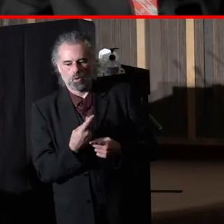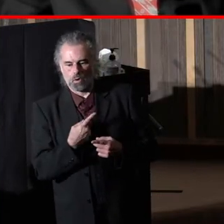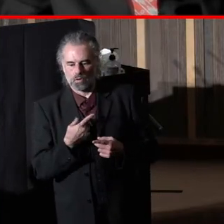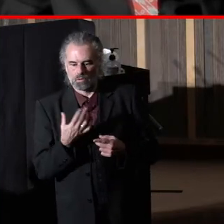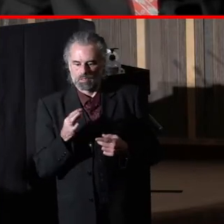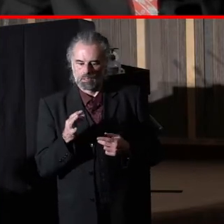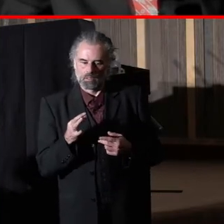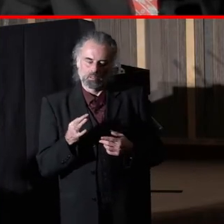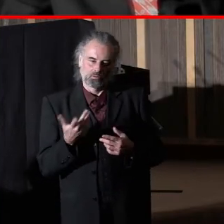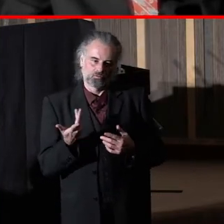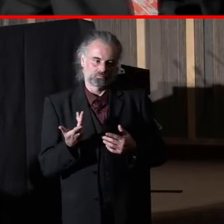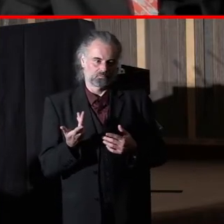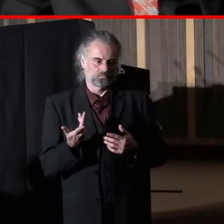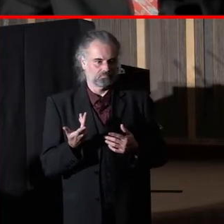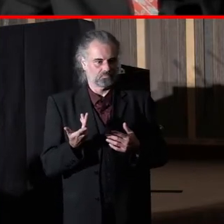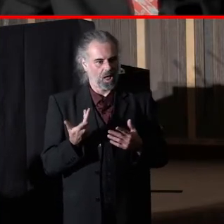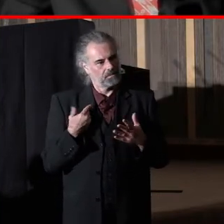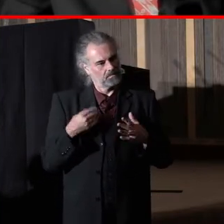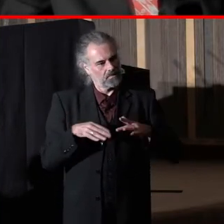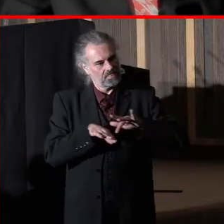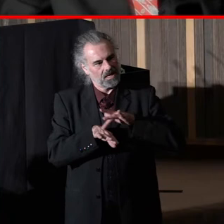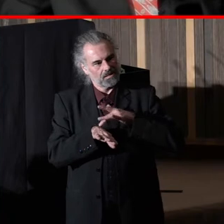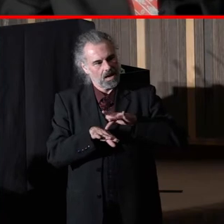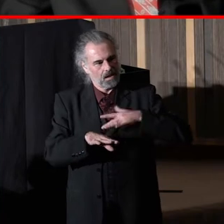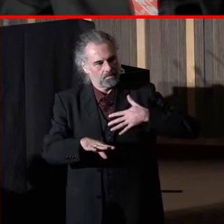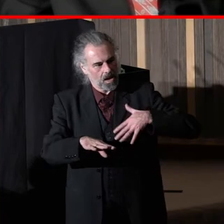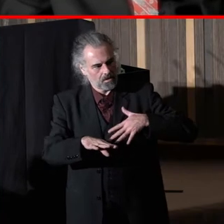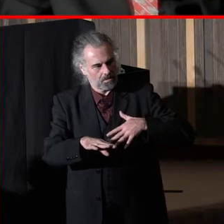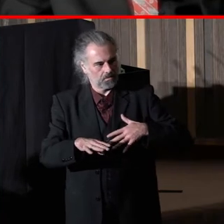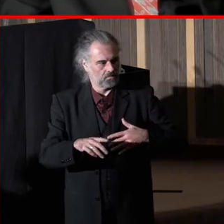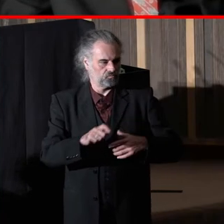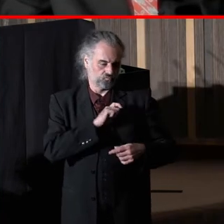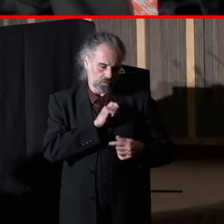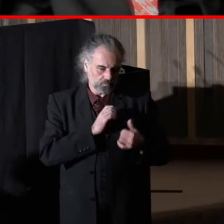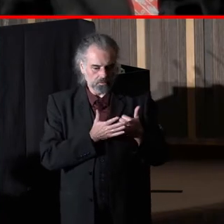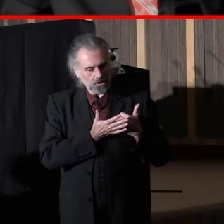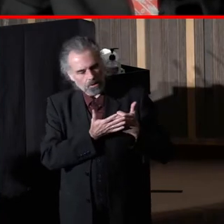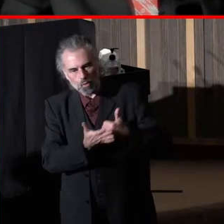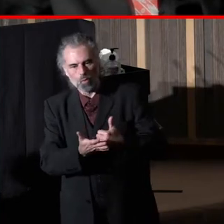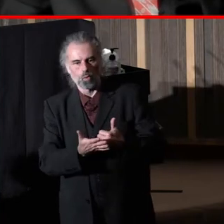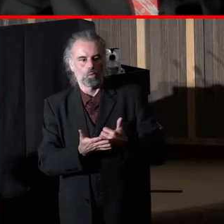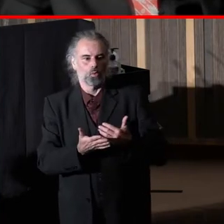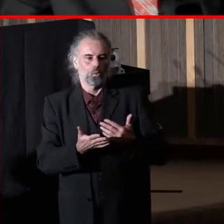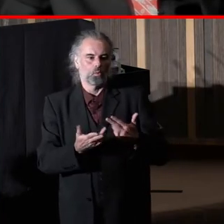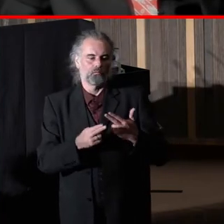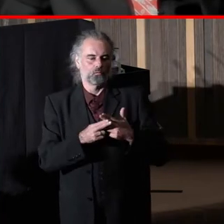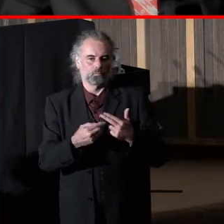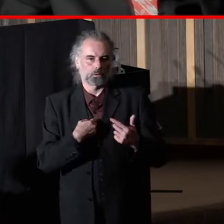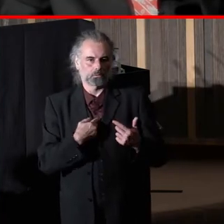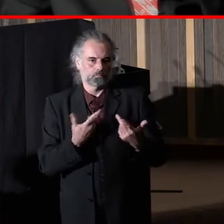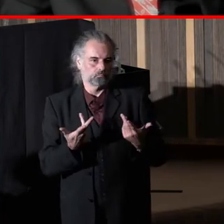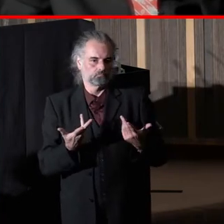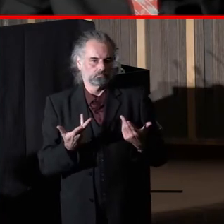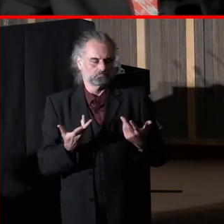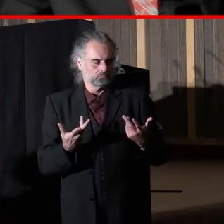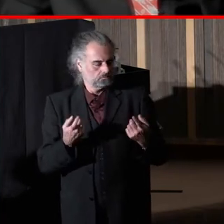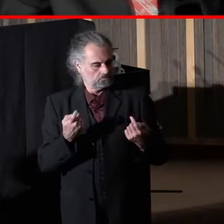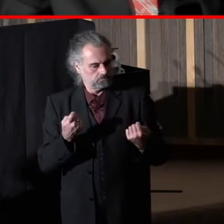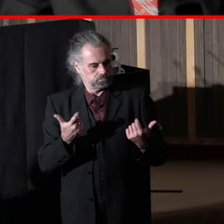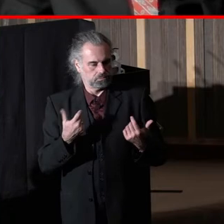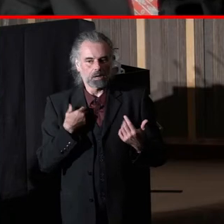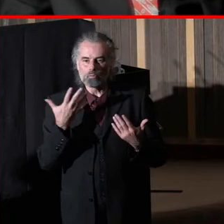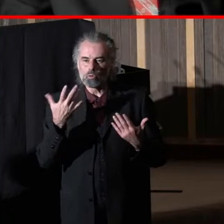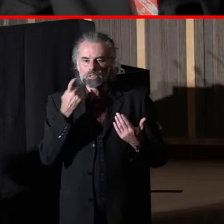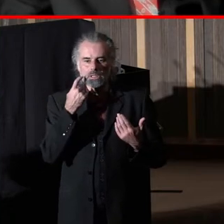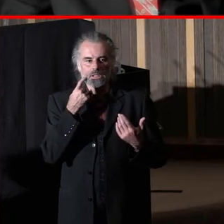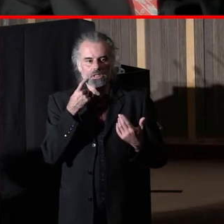drama background. And I think that kind of trust and support in the process just made the whole thing come together like that.